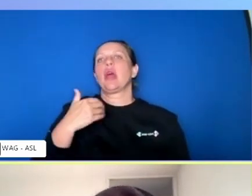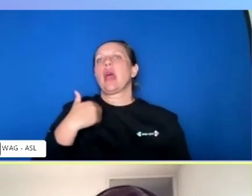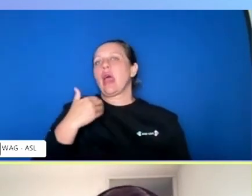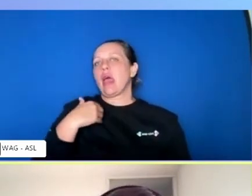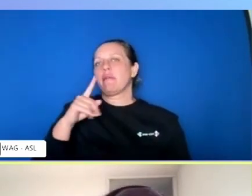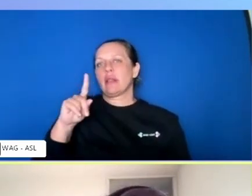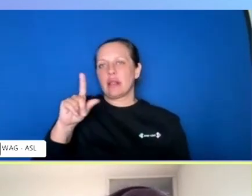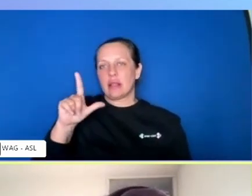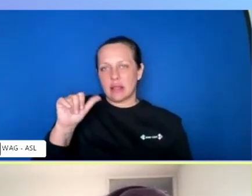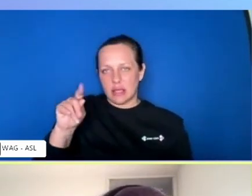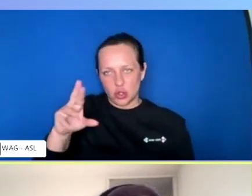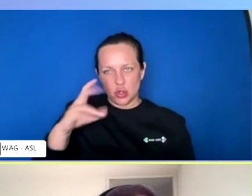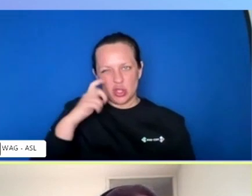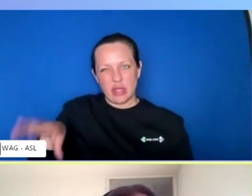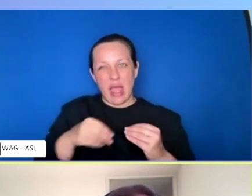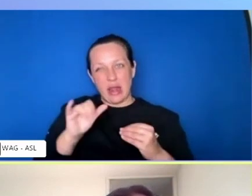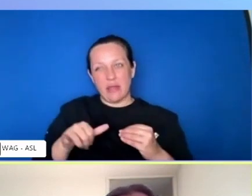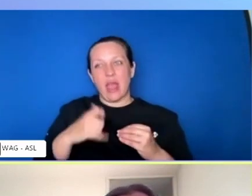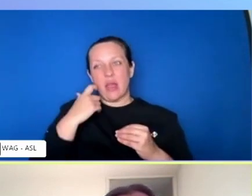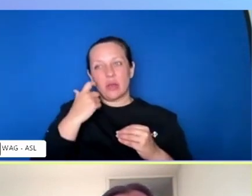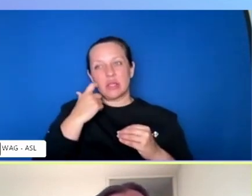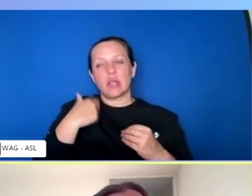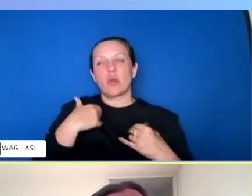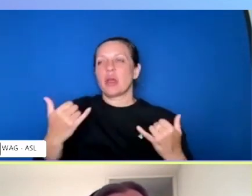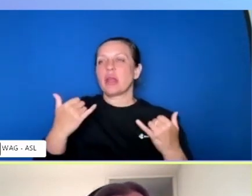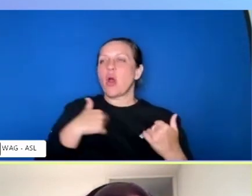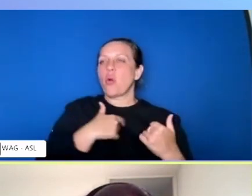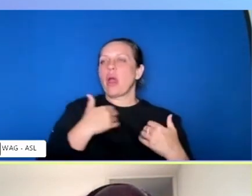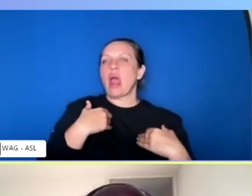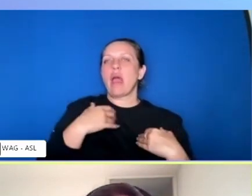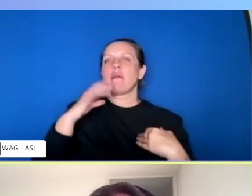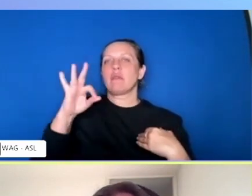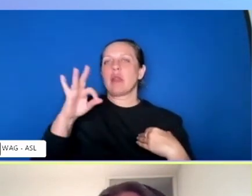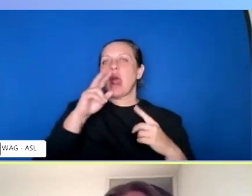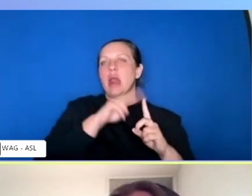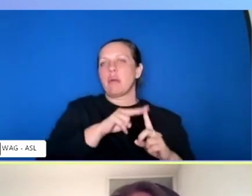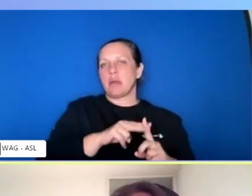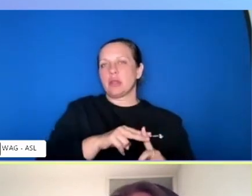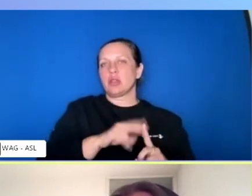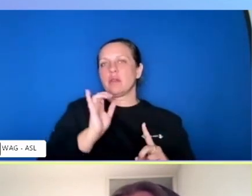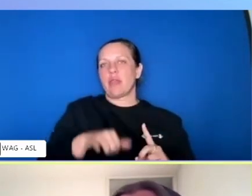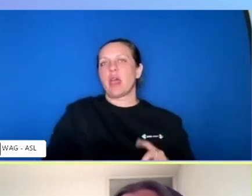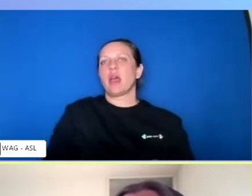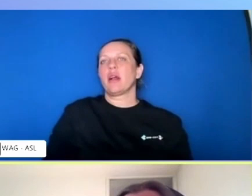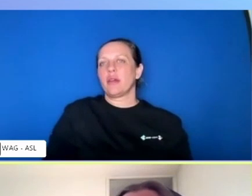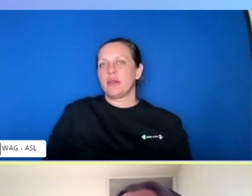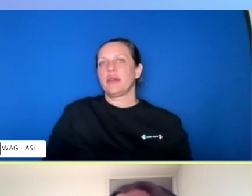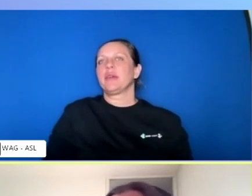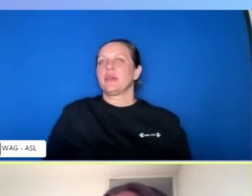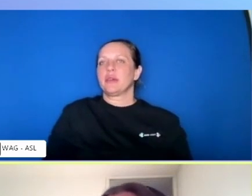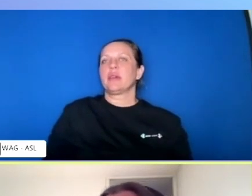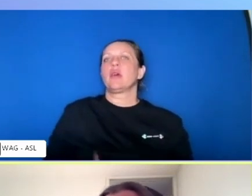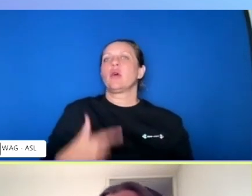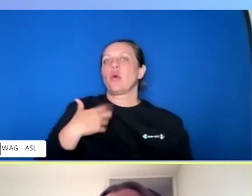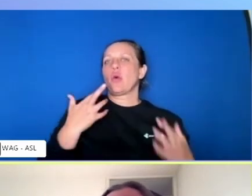static code analysis. Right now we have 9 implementations of that, but we are hoping to add